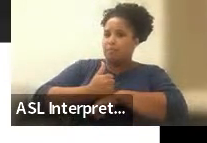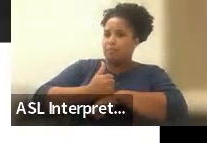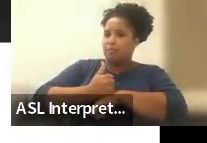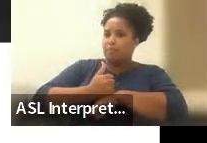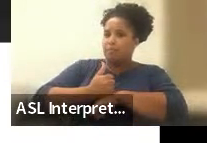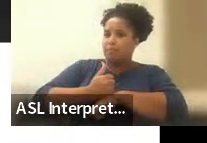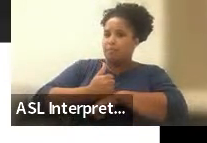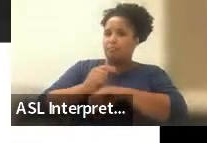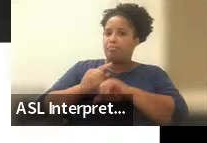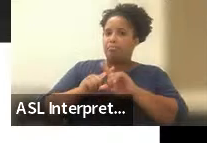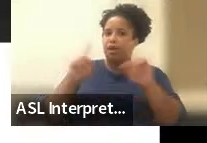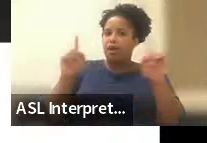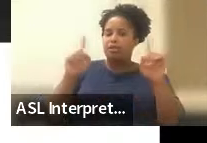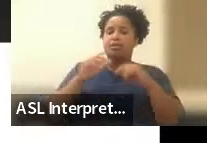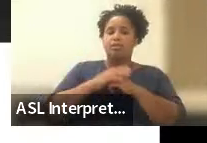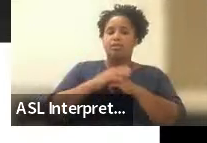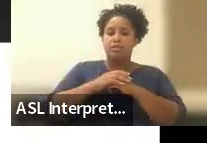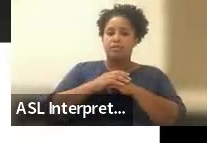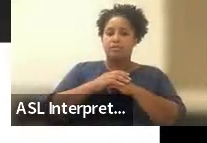But